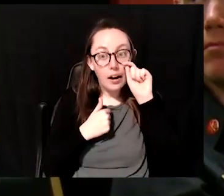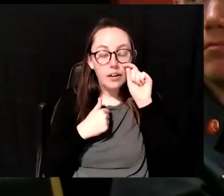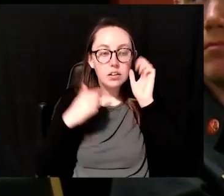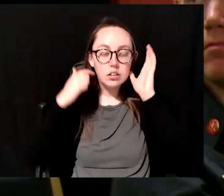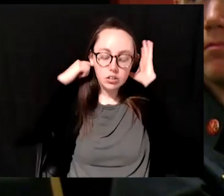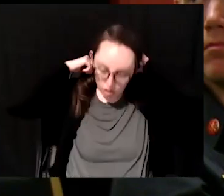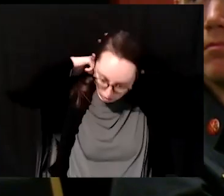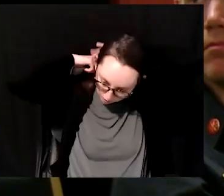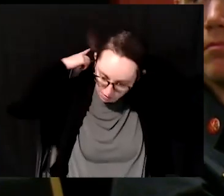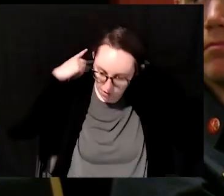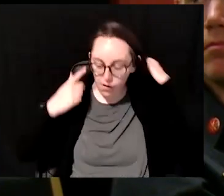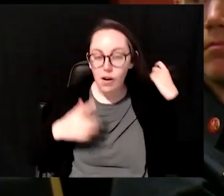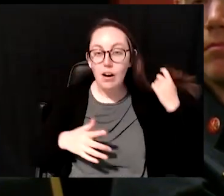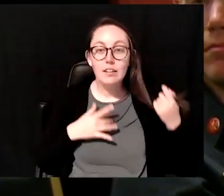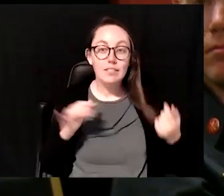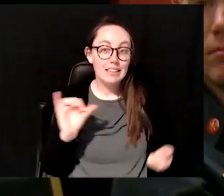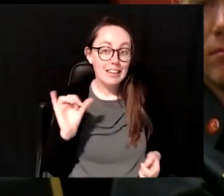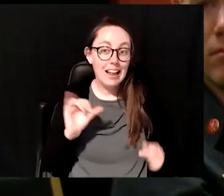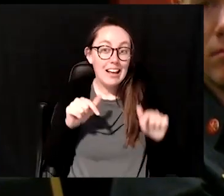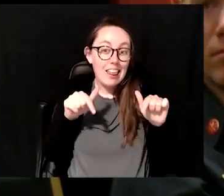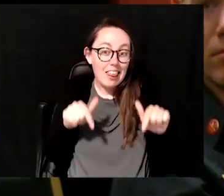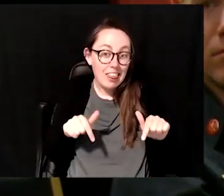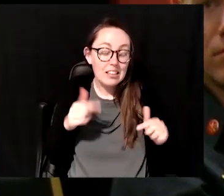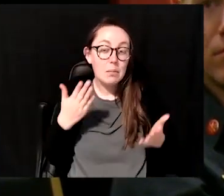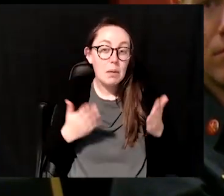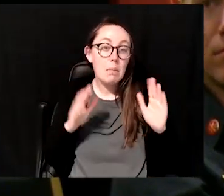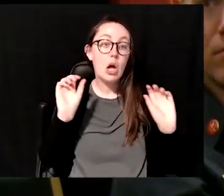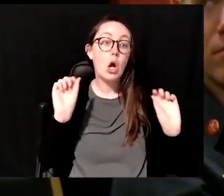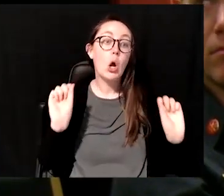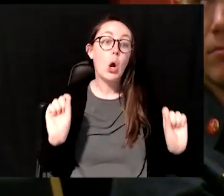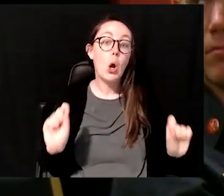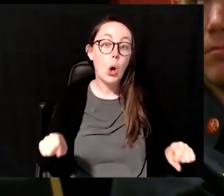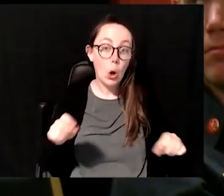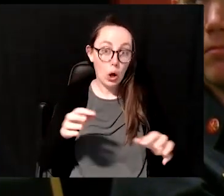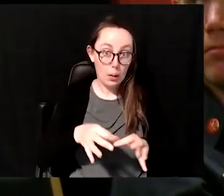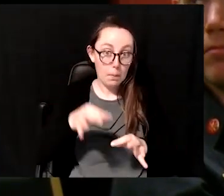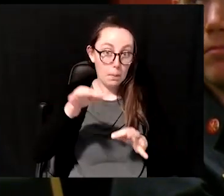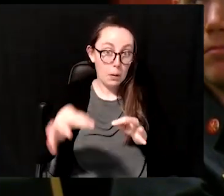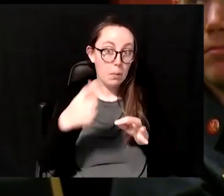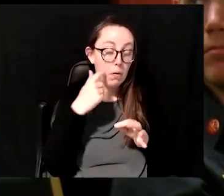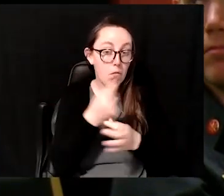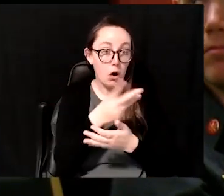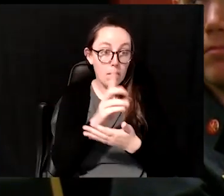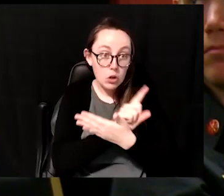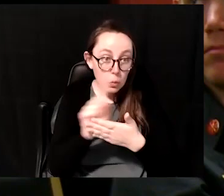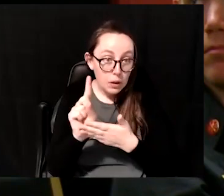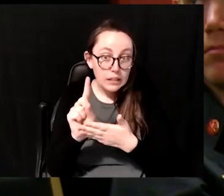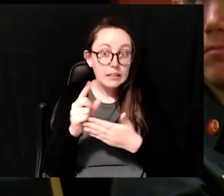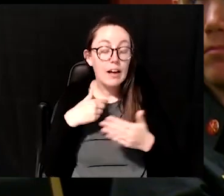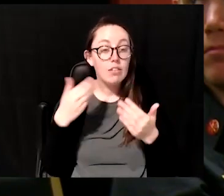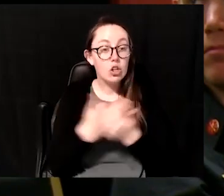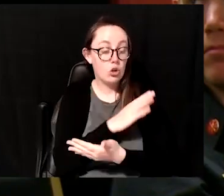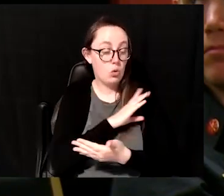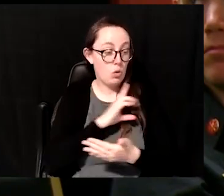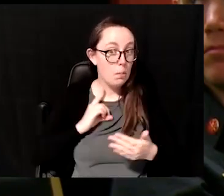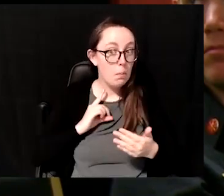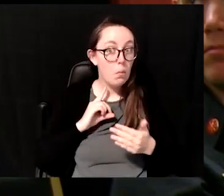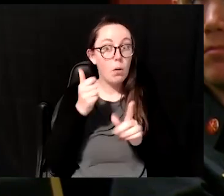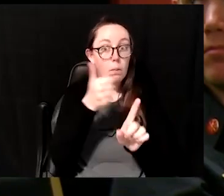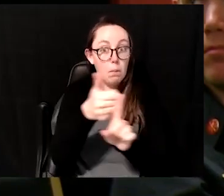this would have been something that could have been postponed for a couple of weeks and had new board members participating in but